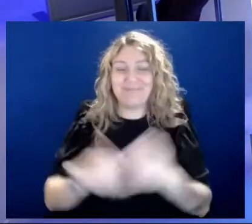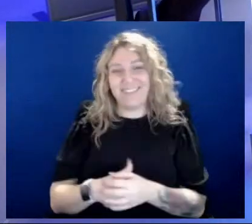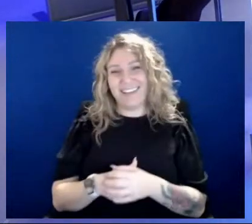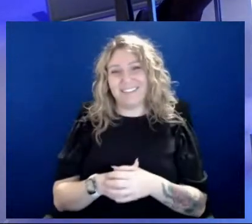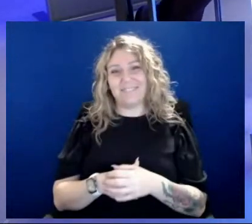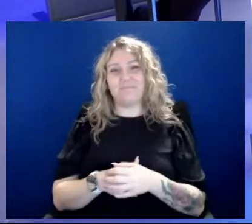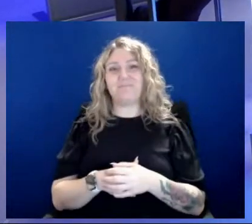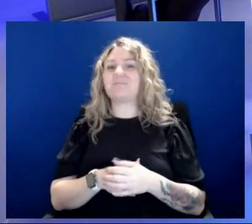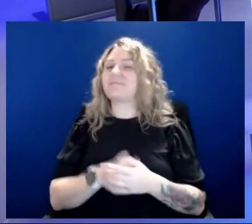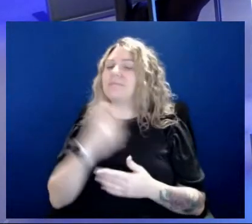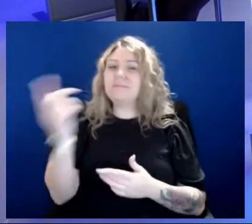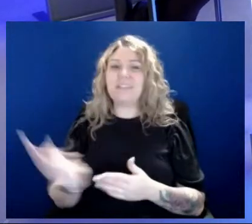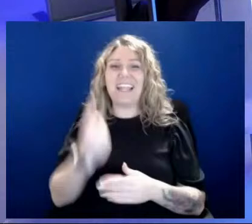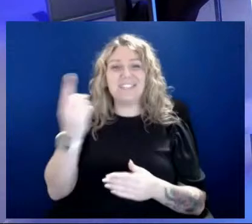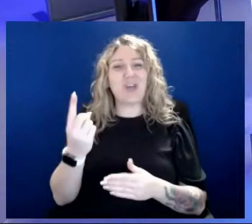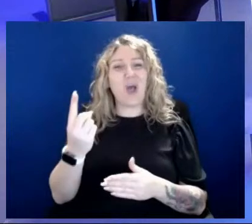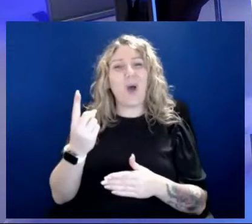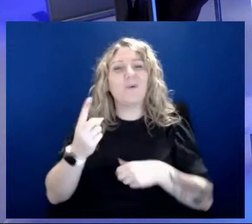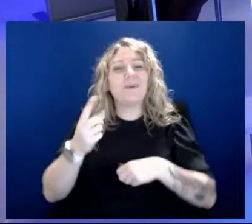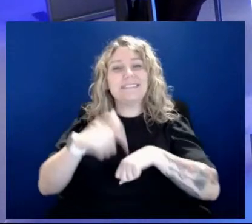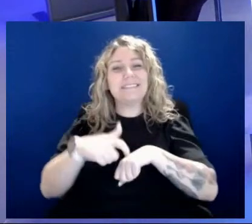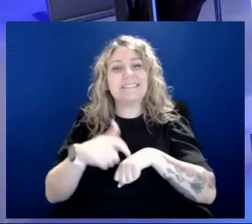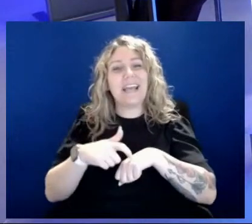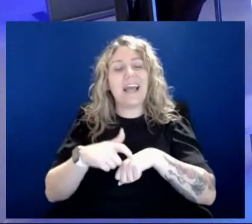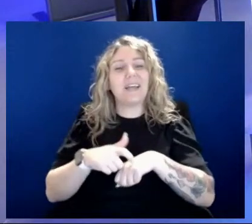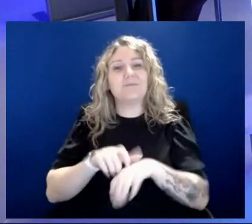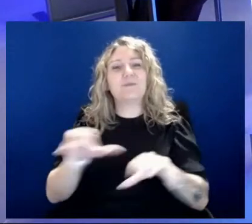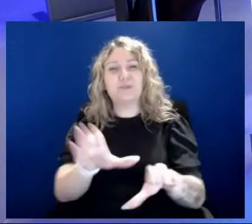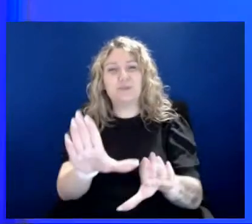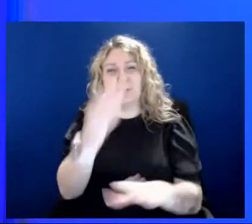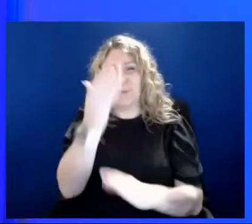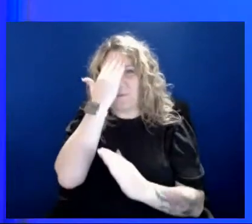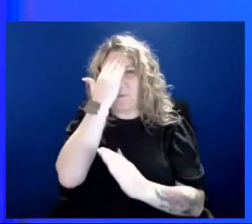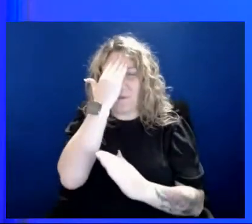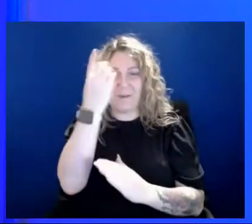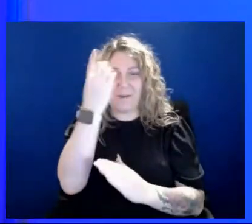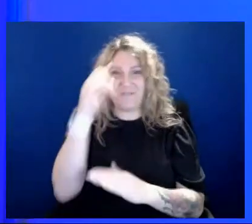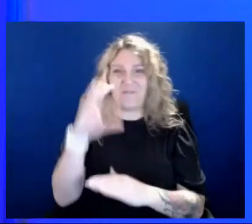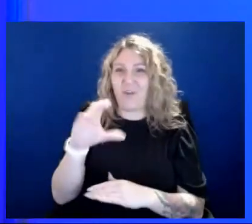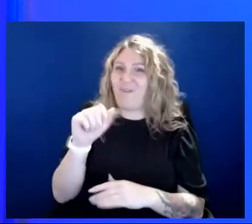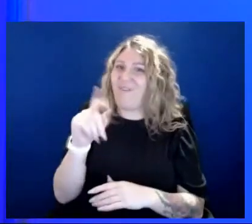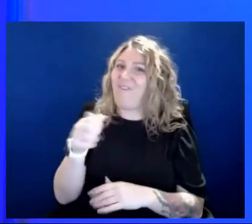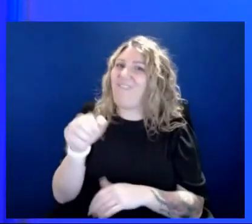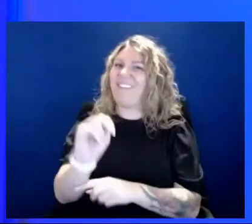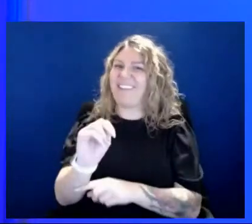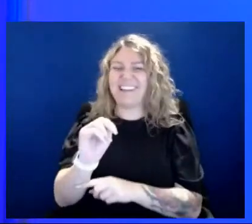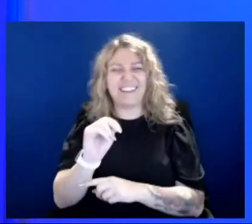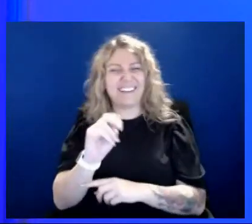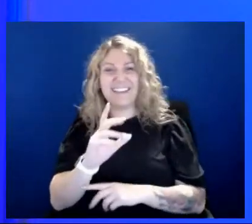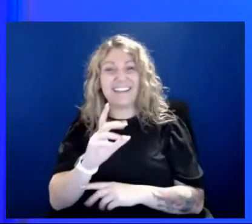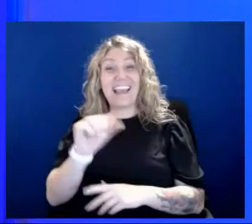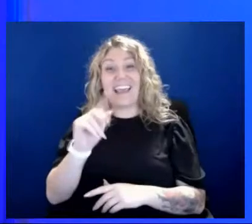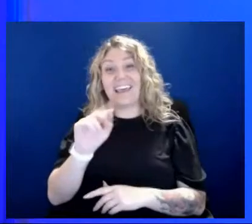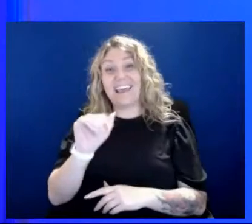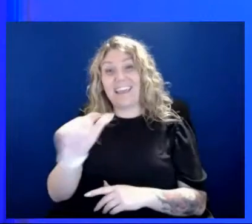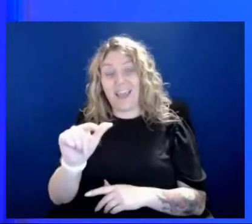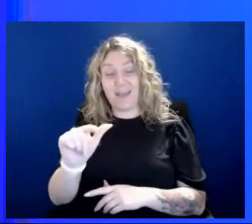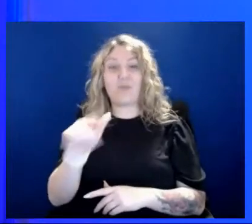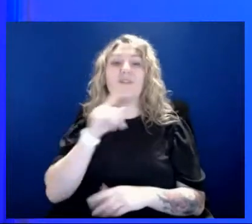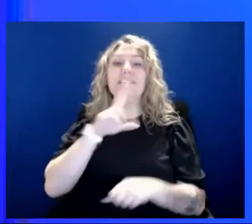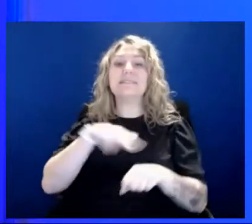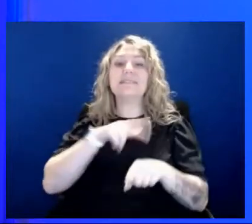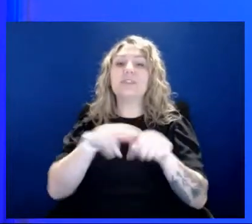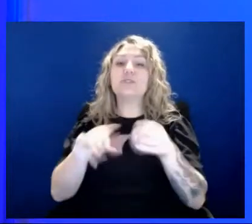always time always to do your something. colorectal cancer awareness. Always. Sorry about that. No, it's okay. It's okay. Well, April is National Minority Health Month,